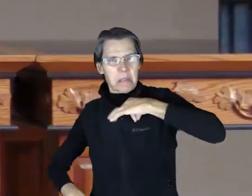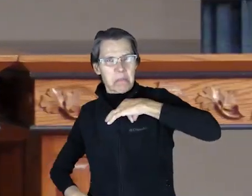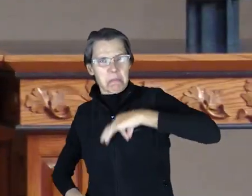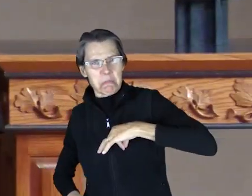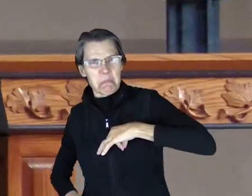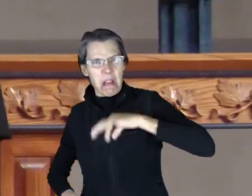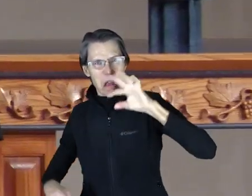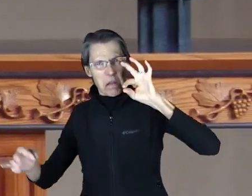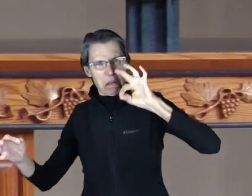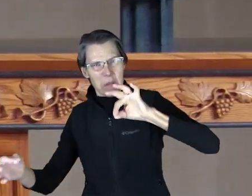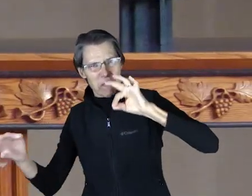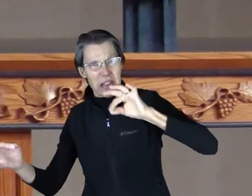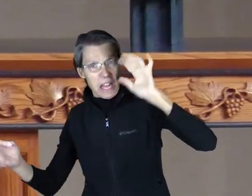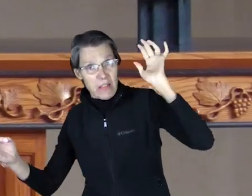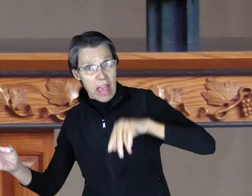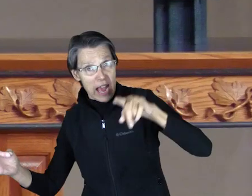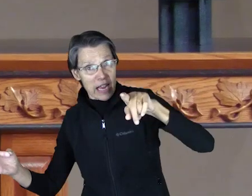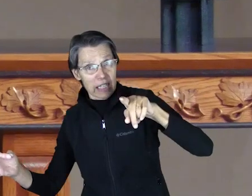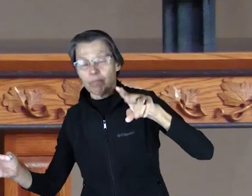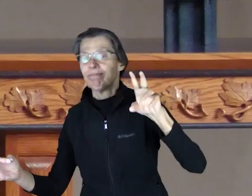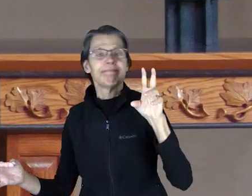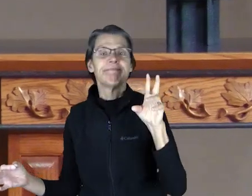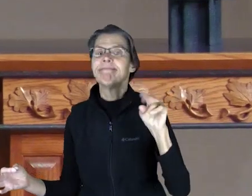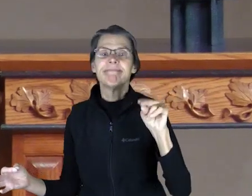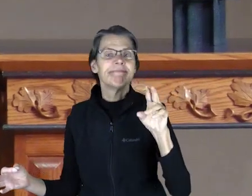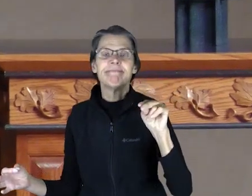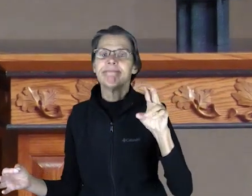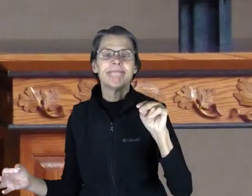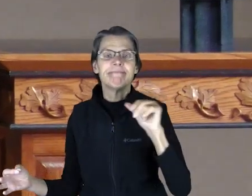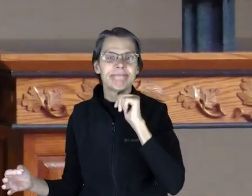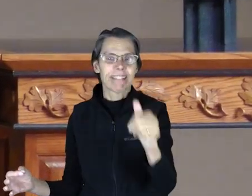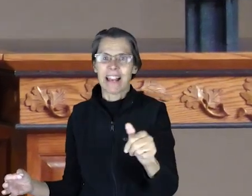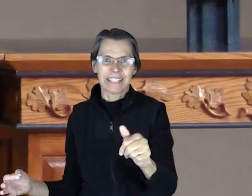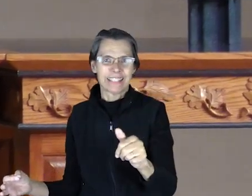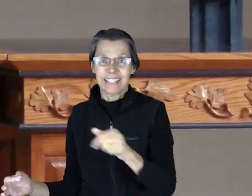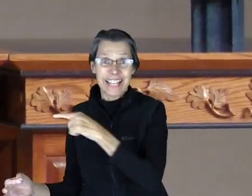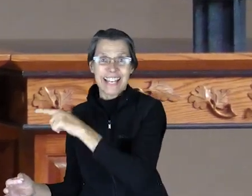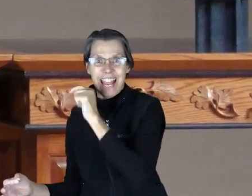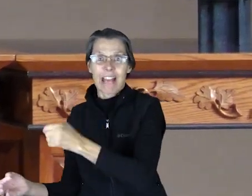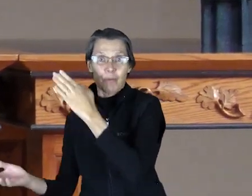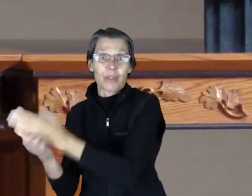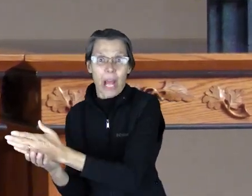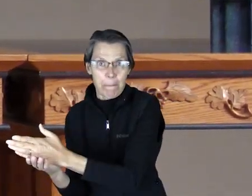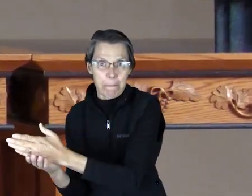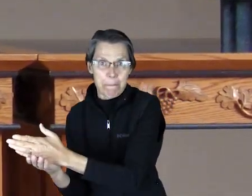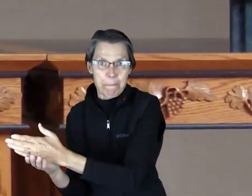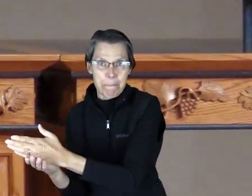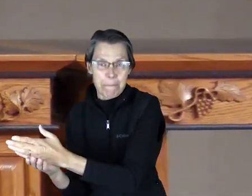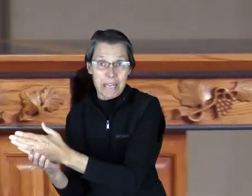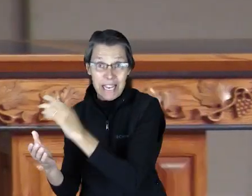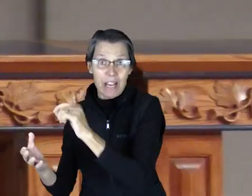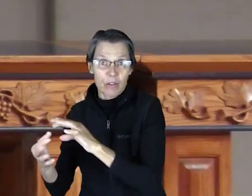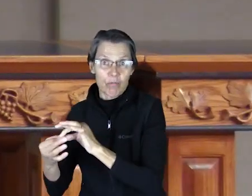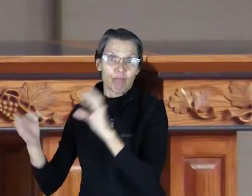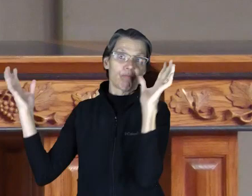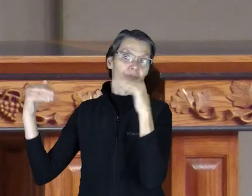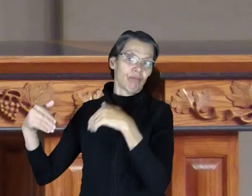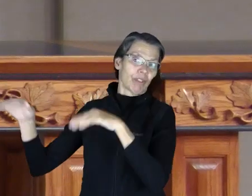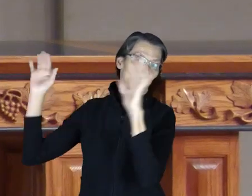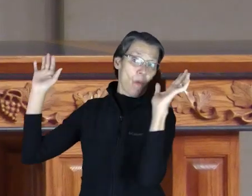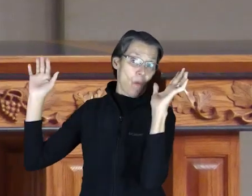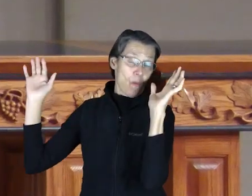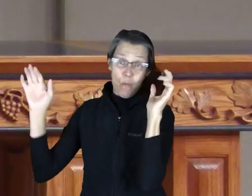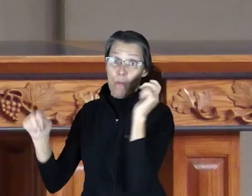had to let that go. That's right there on the surface. It's easy for us to see. But what did Moses have to let go?